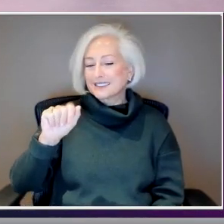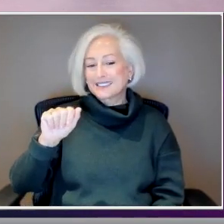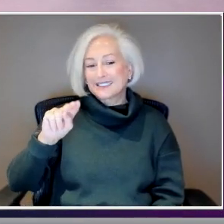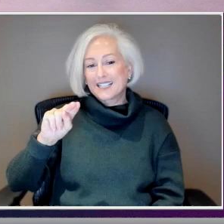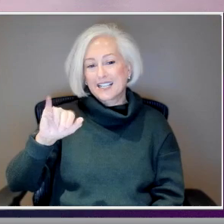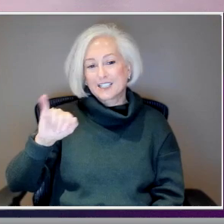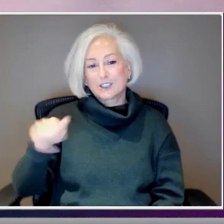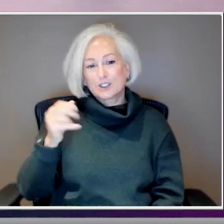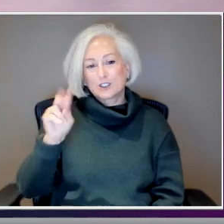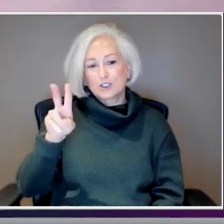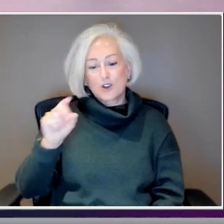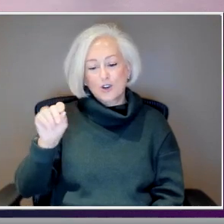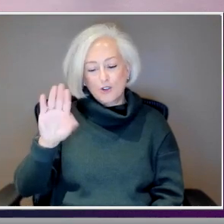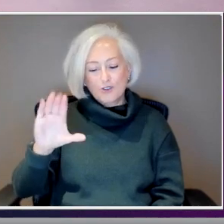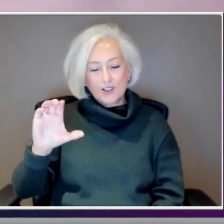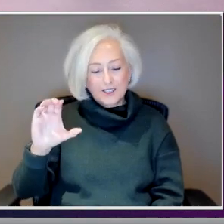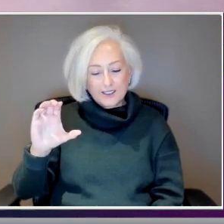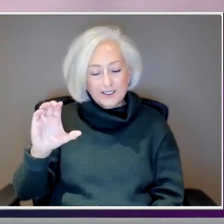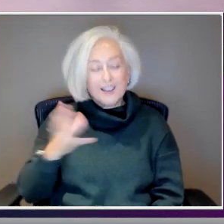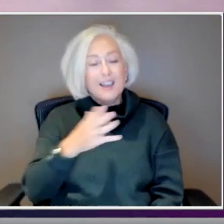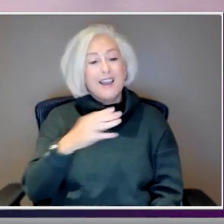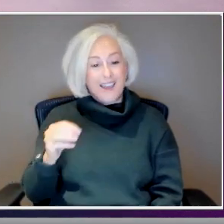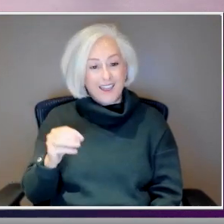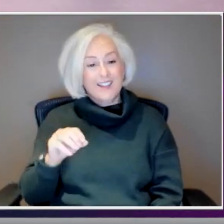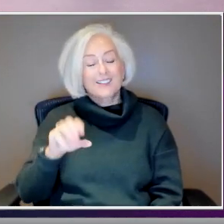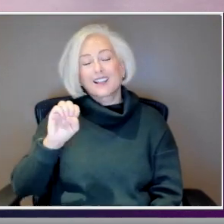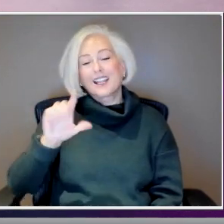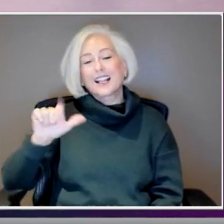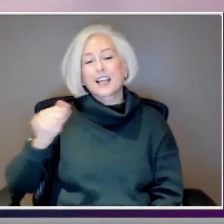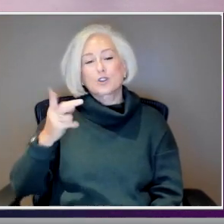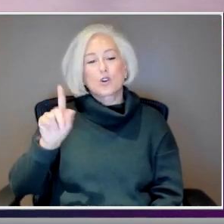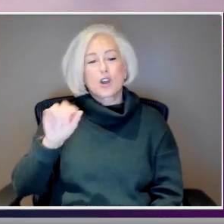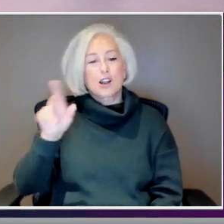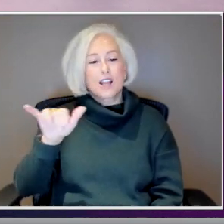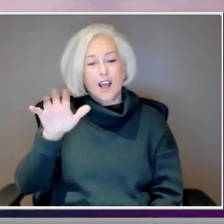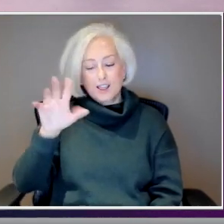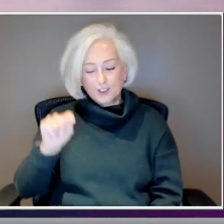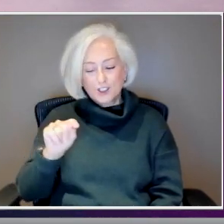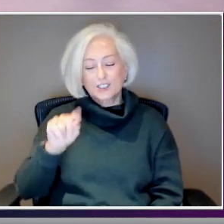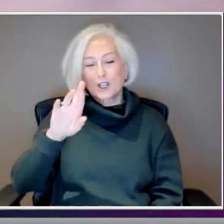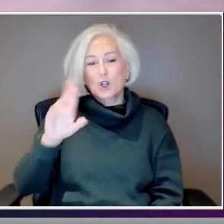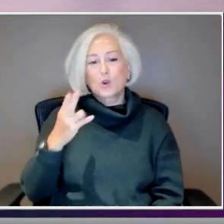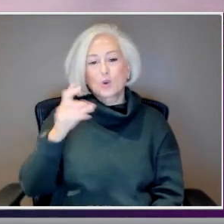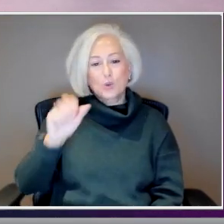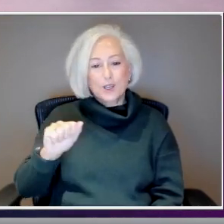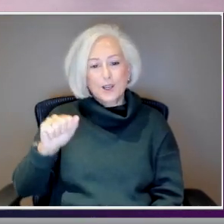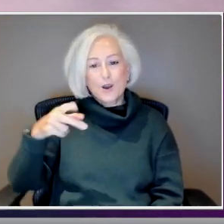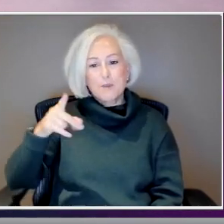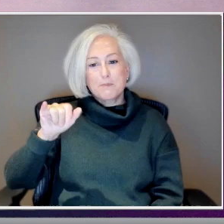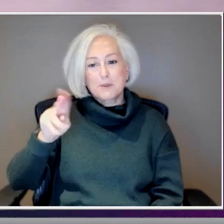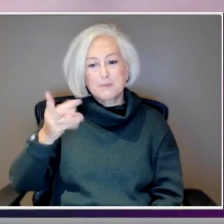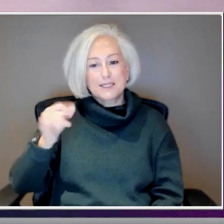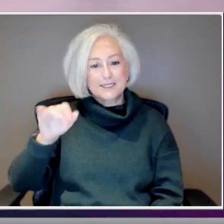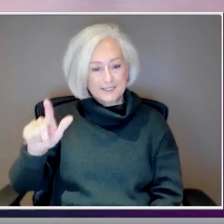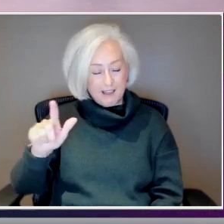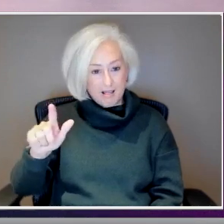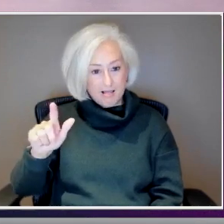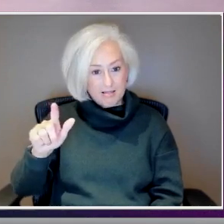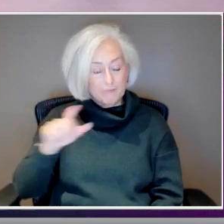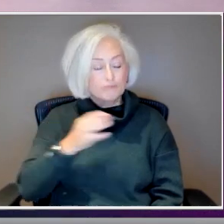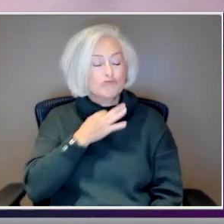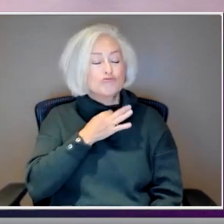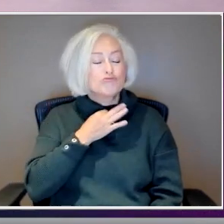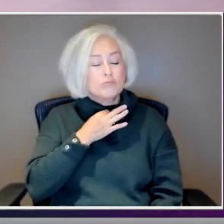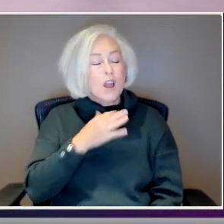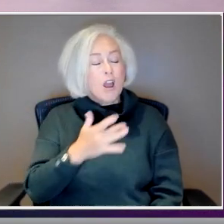here. I know you're super busy doctors, so it's great that you're making time. We appreciate it. Dr. Pimentel, holiday heart is really another name for